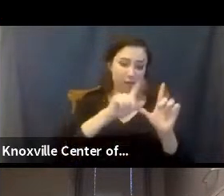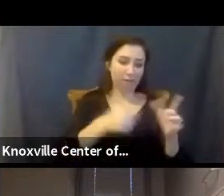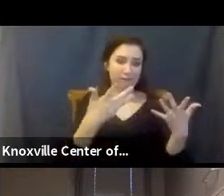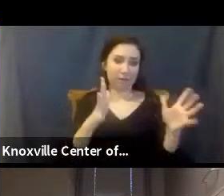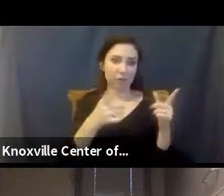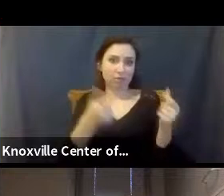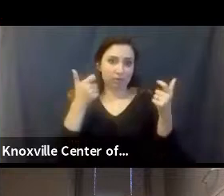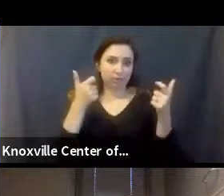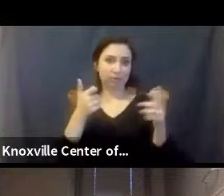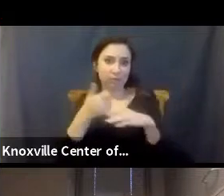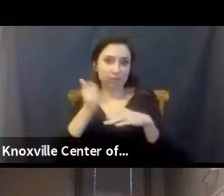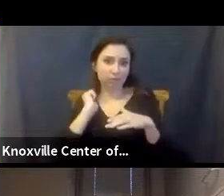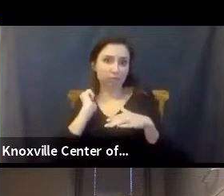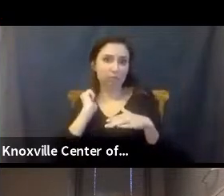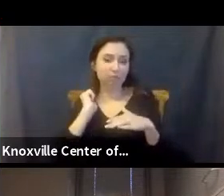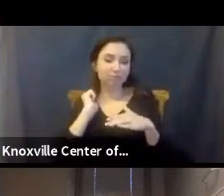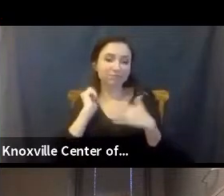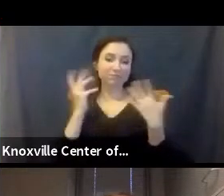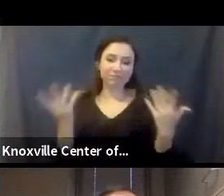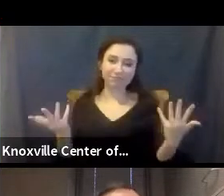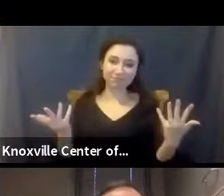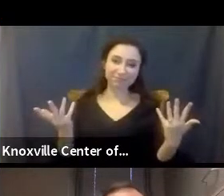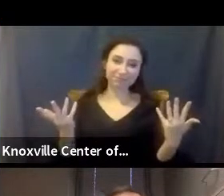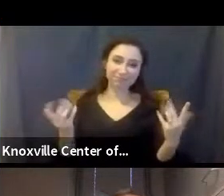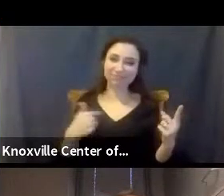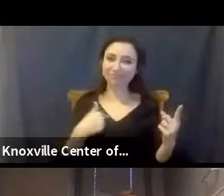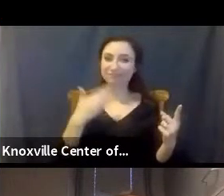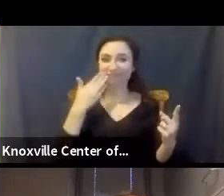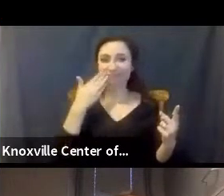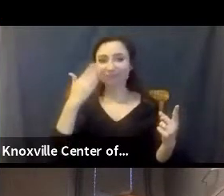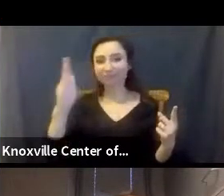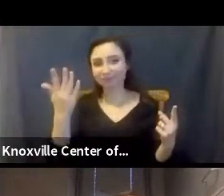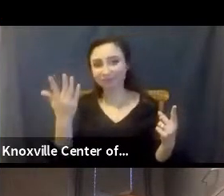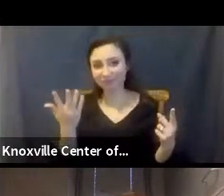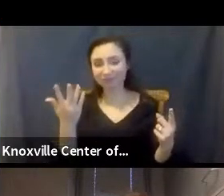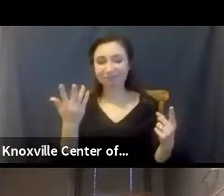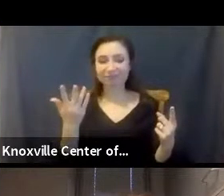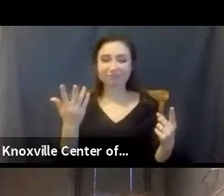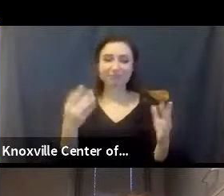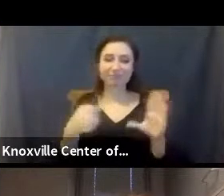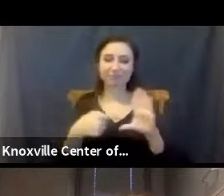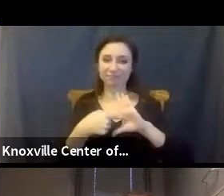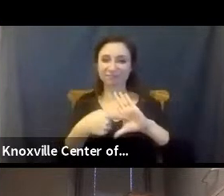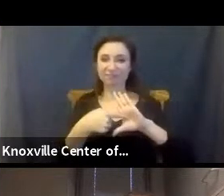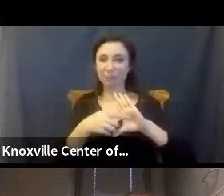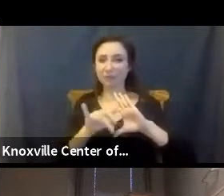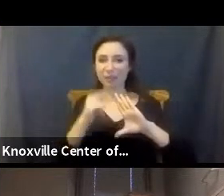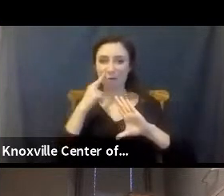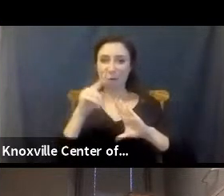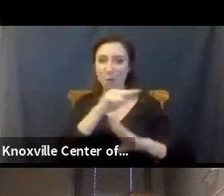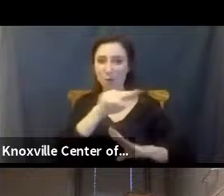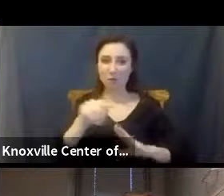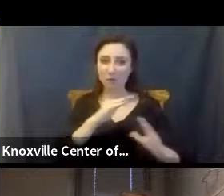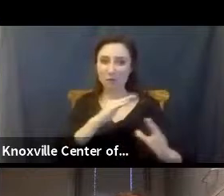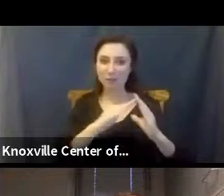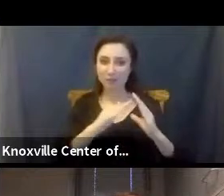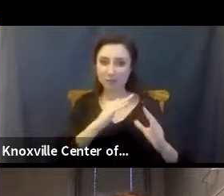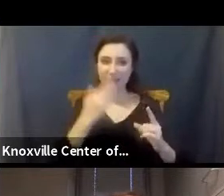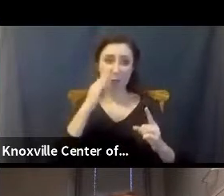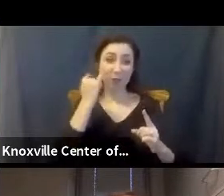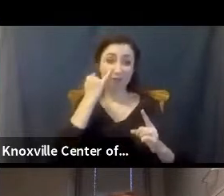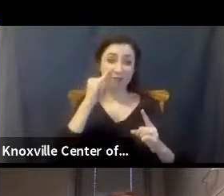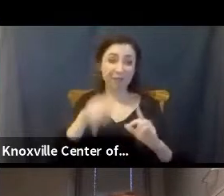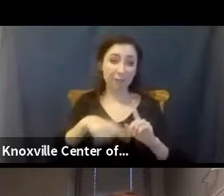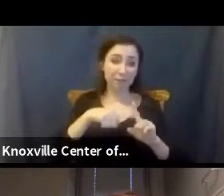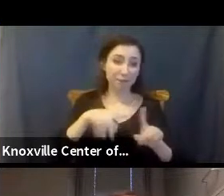we rescind it next week. I'm not sure that the appearance of that to the community, I'm not sure how positive that would